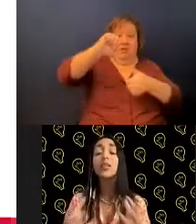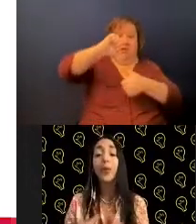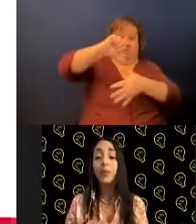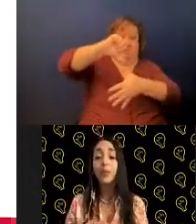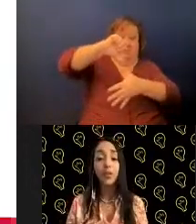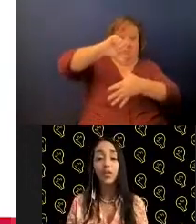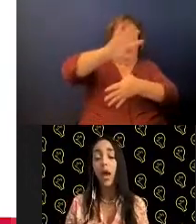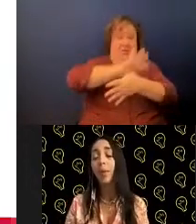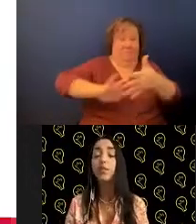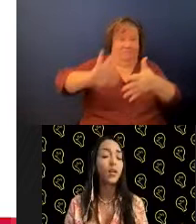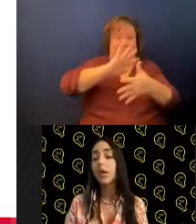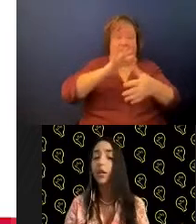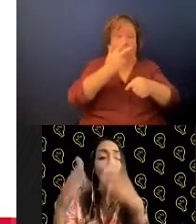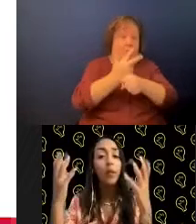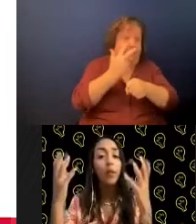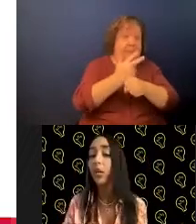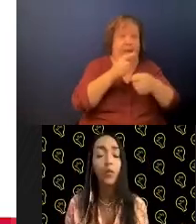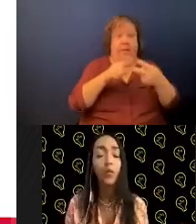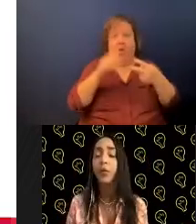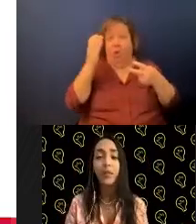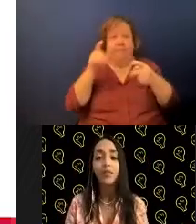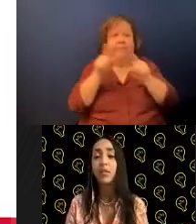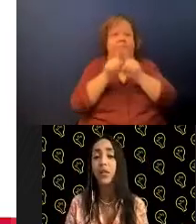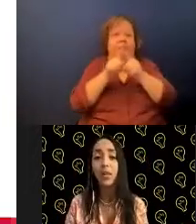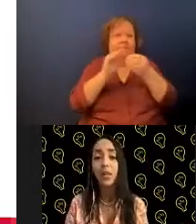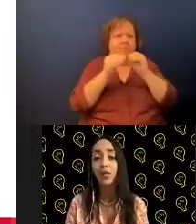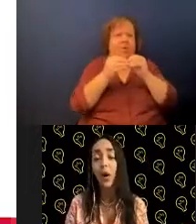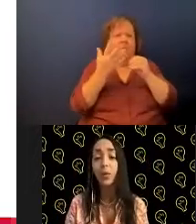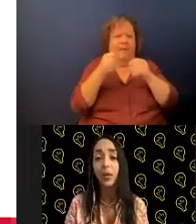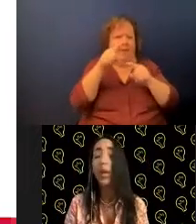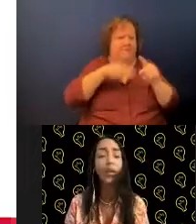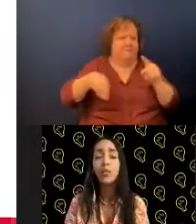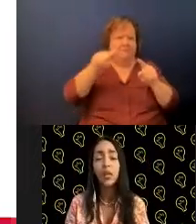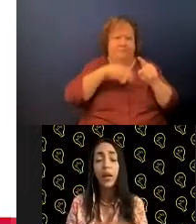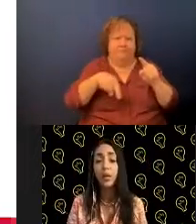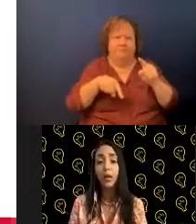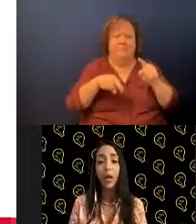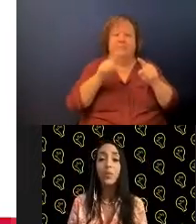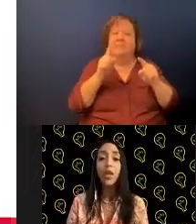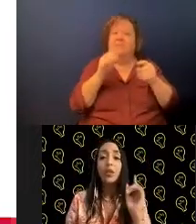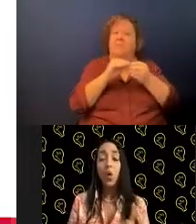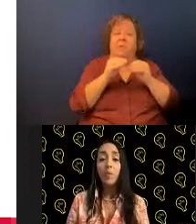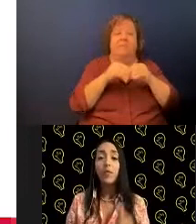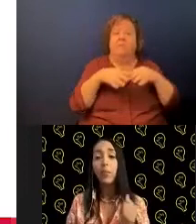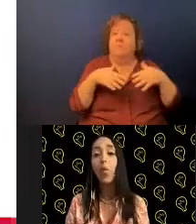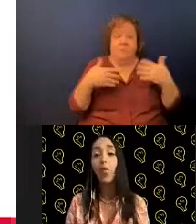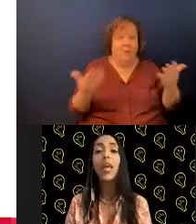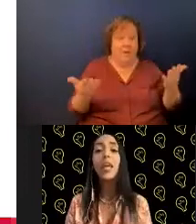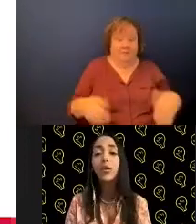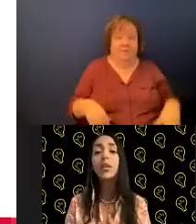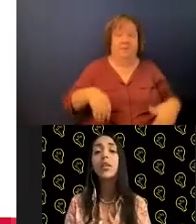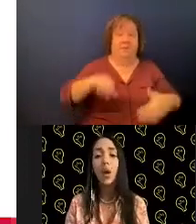But this is a problem that actually happens in a lot of different places in the Dominican Republic, in Latin America. So, number